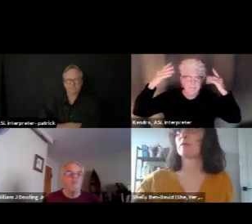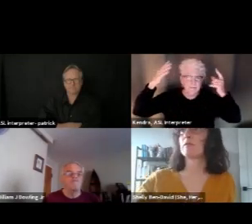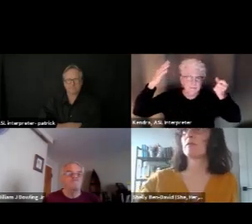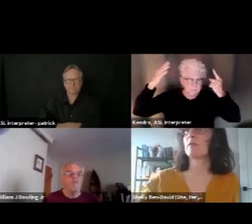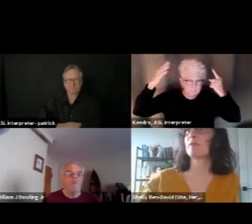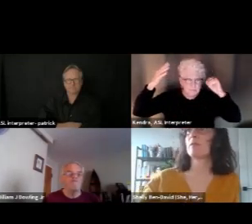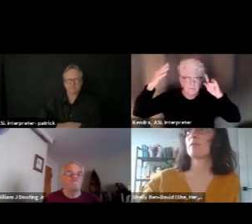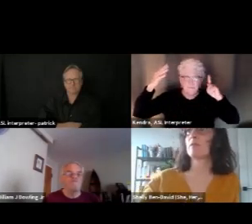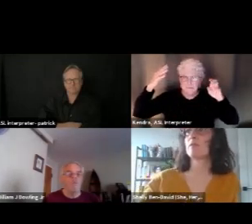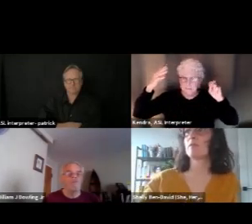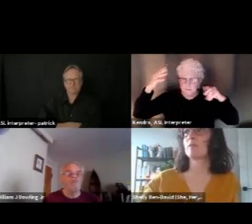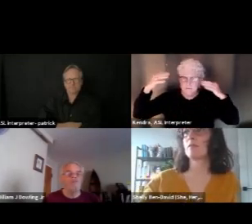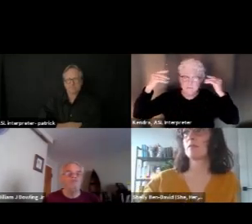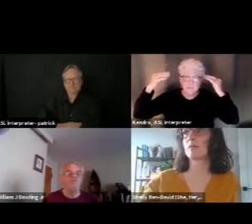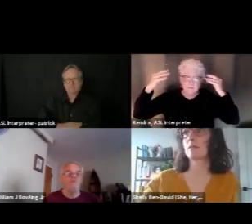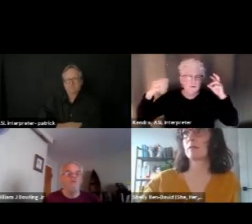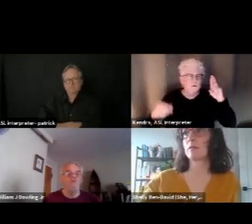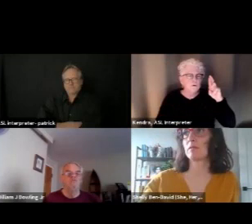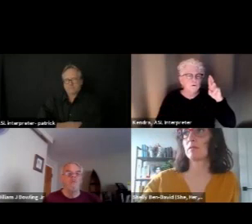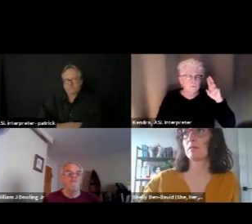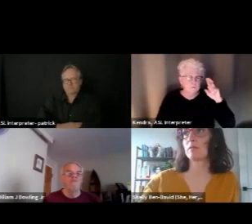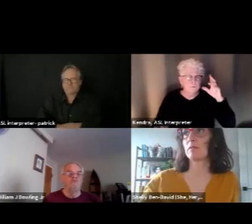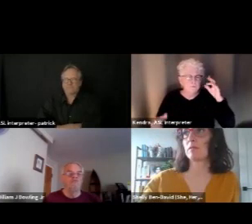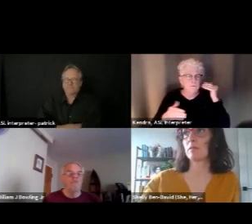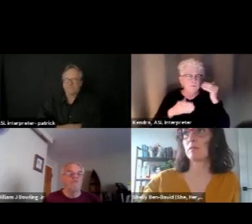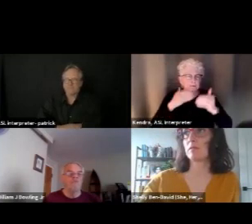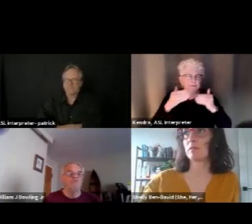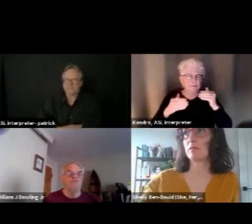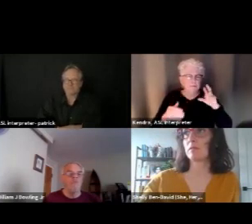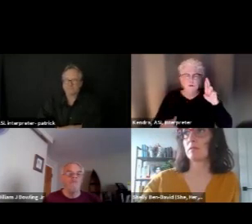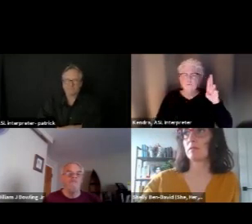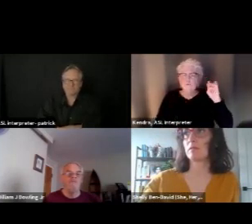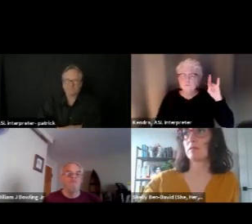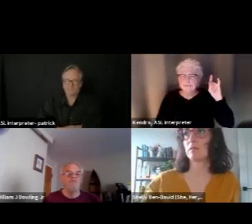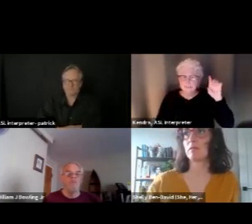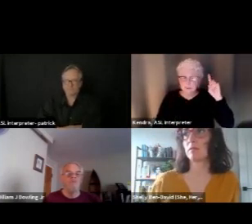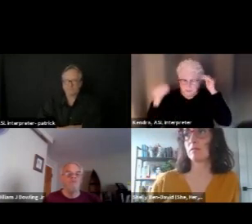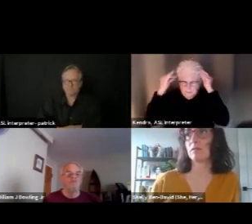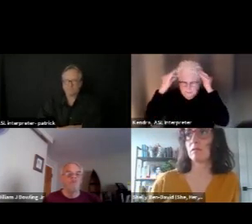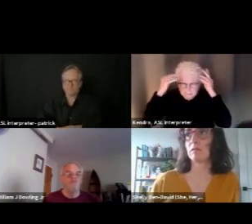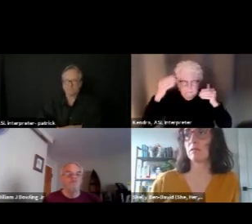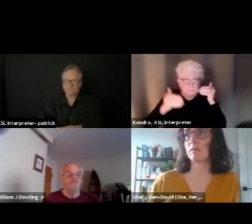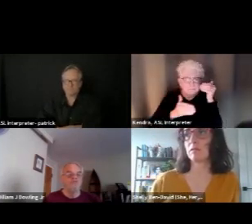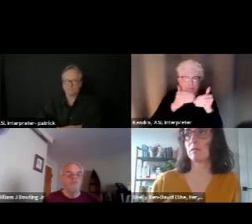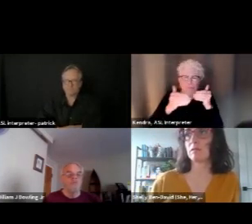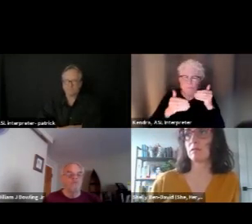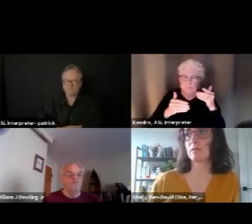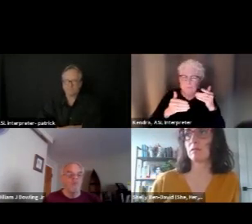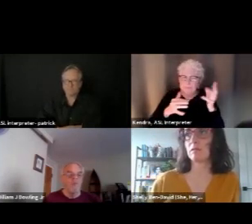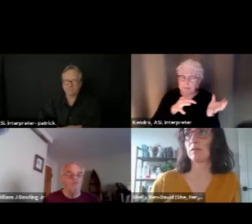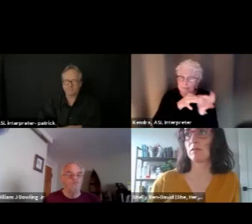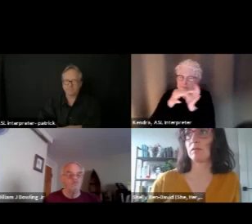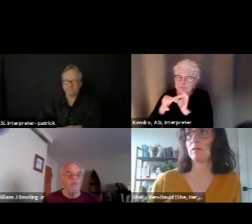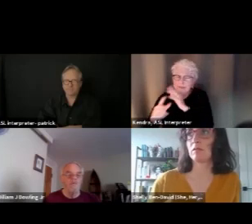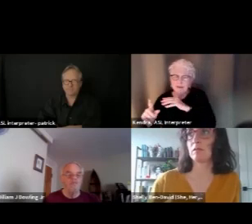like, as all these different psychological processes unfold within the context of severe emotional distress